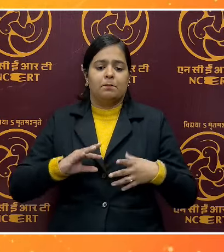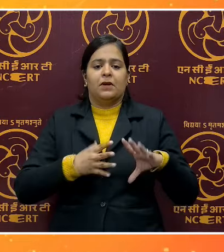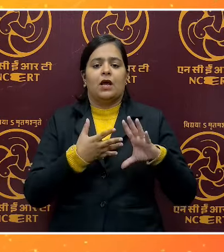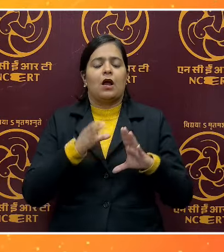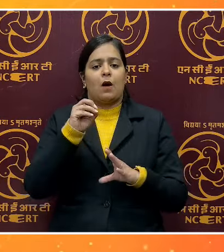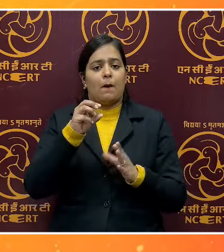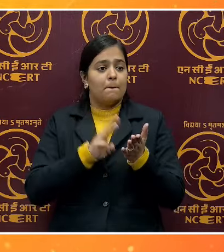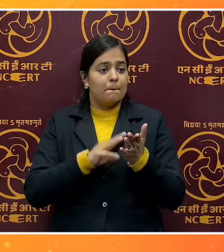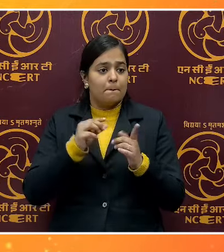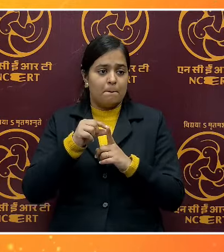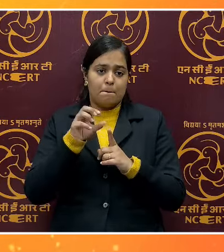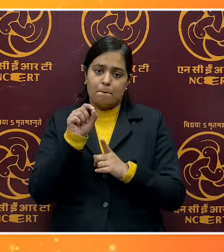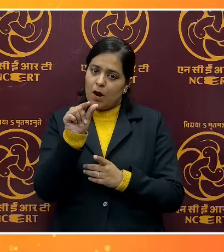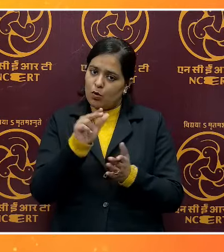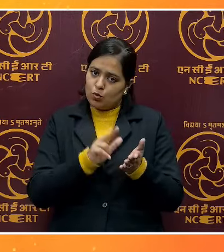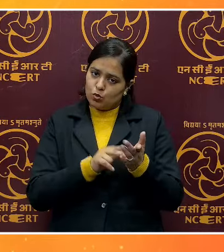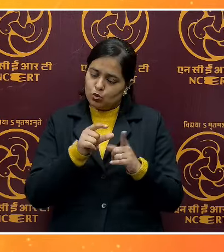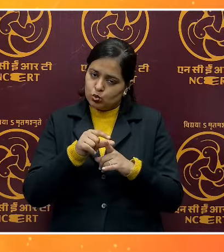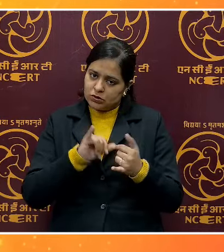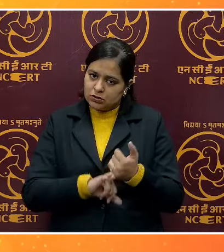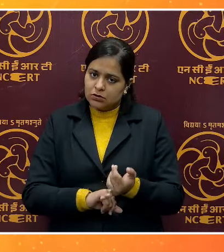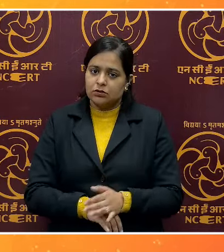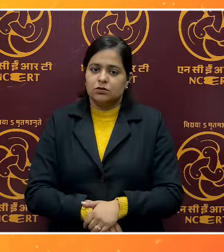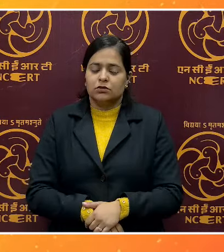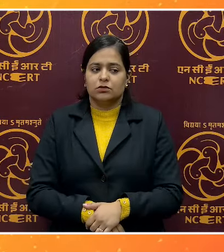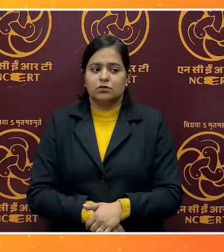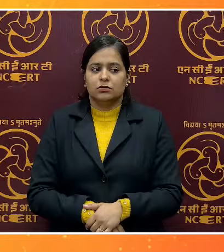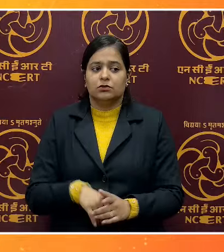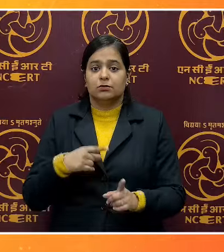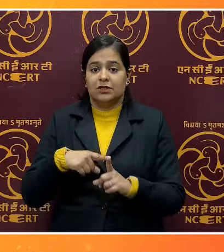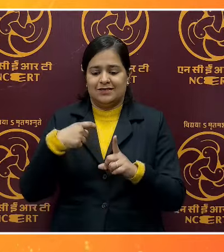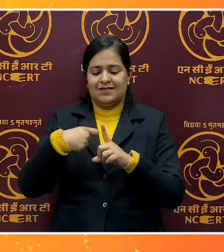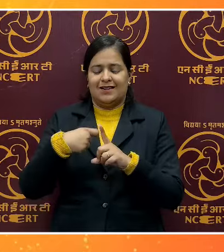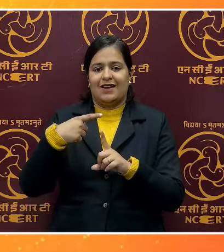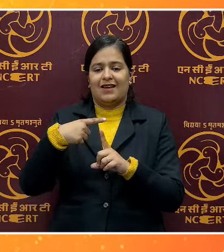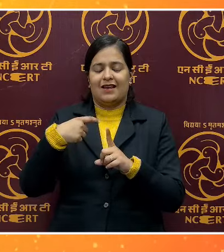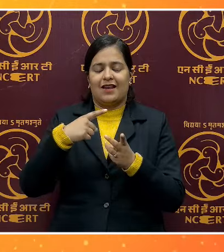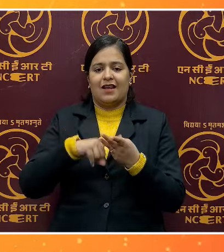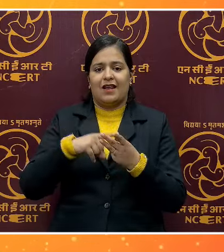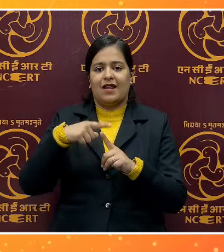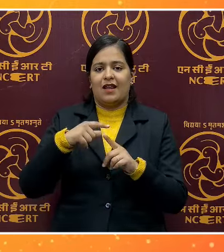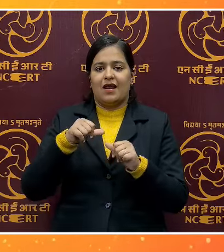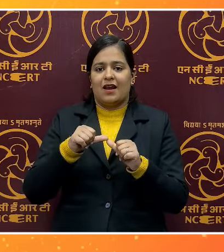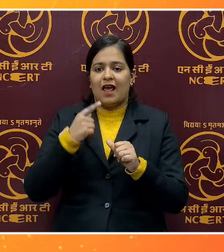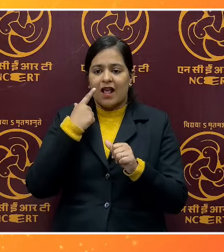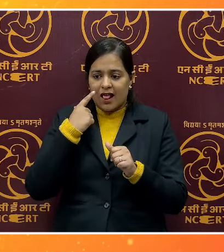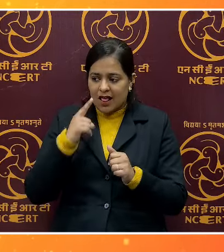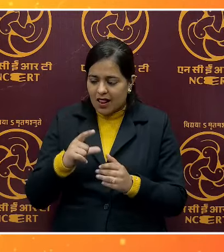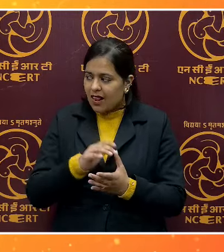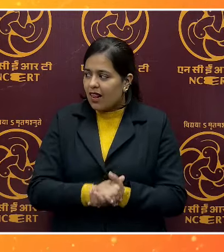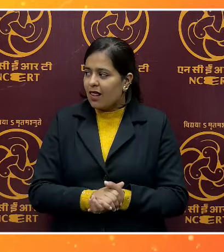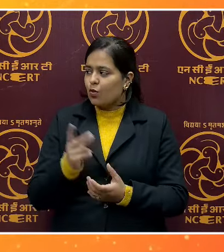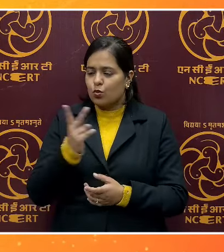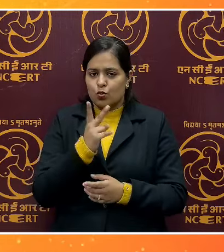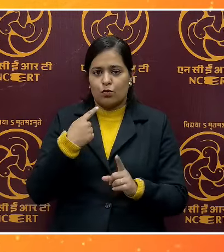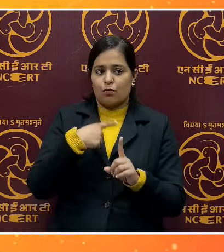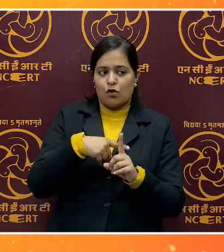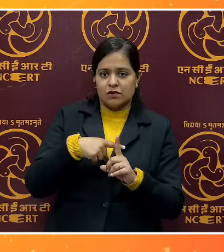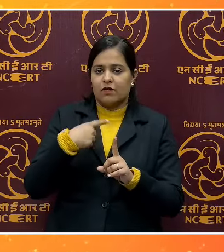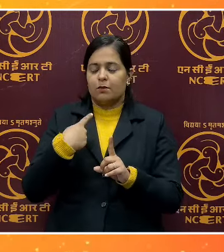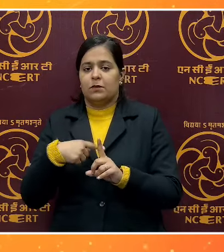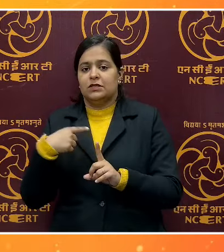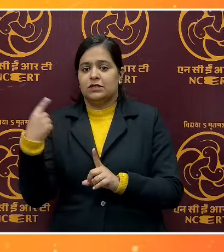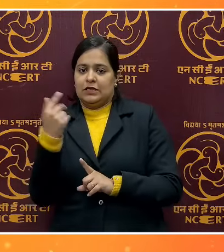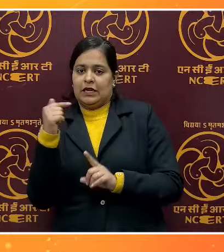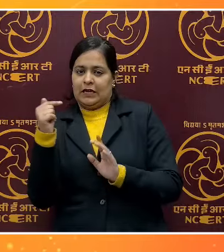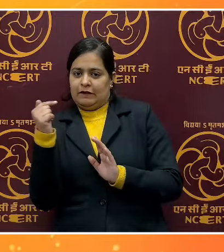compounds. The cation is named first, both positively and negatively charged